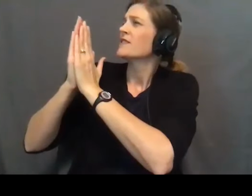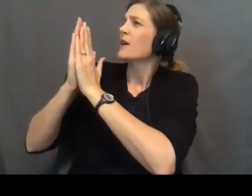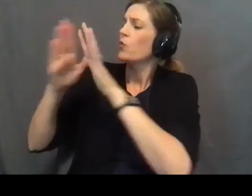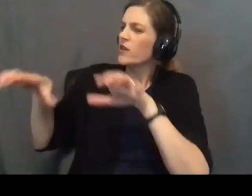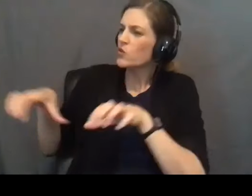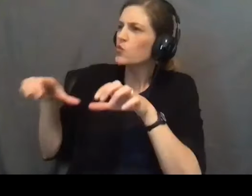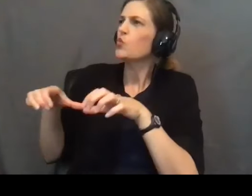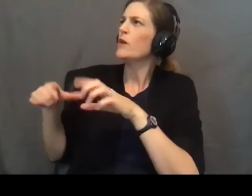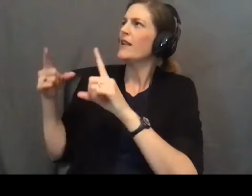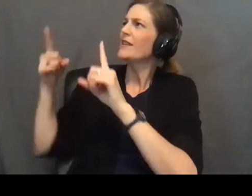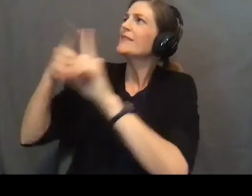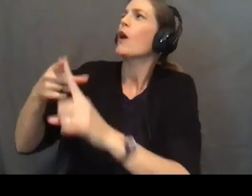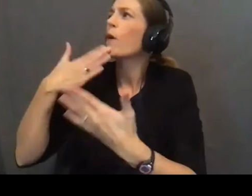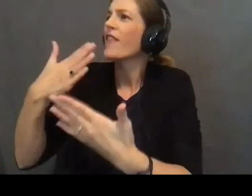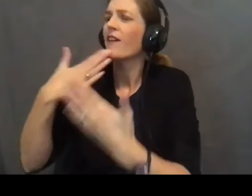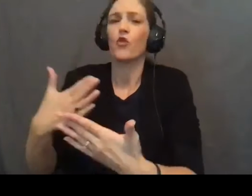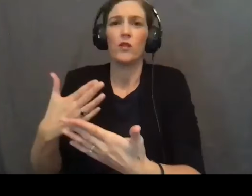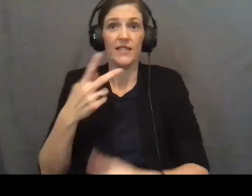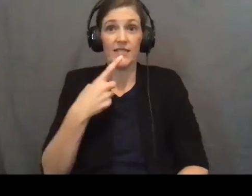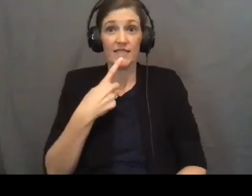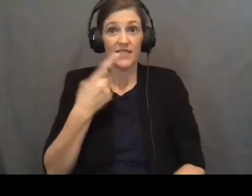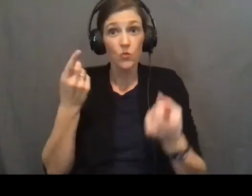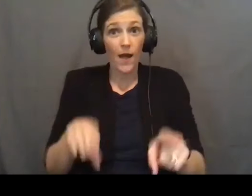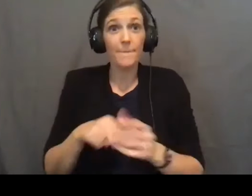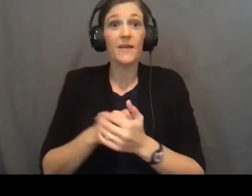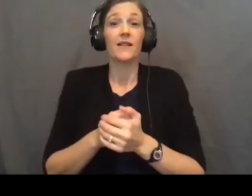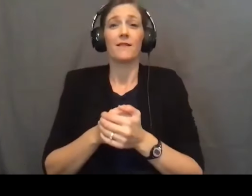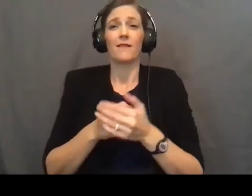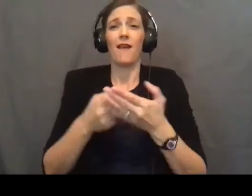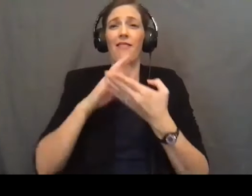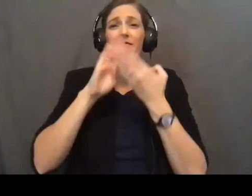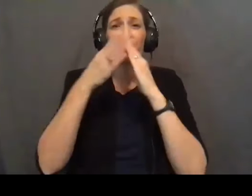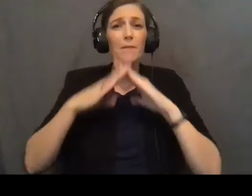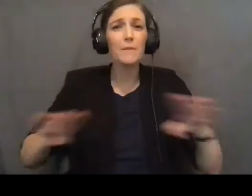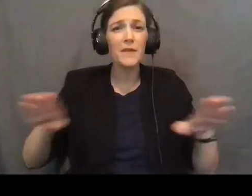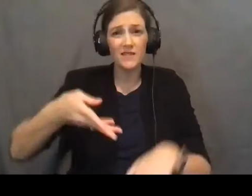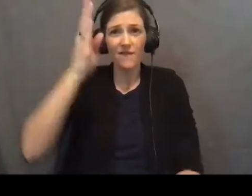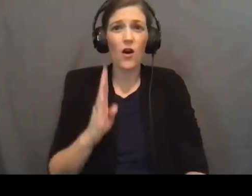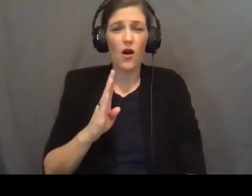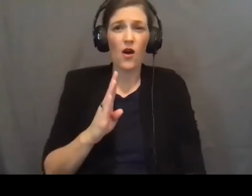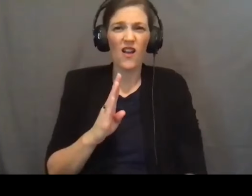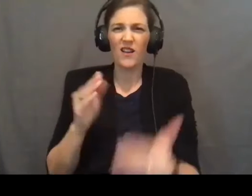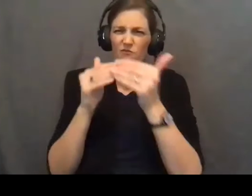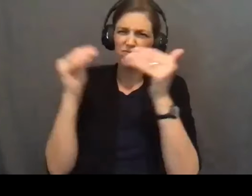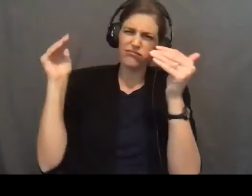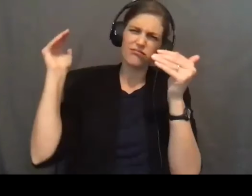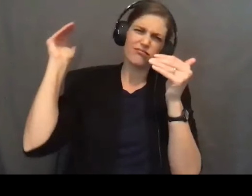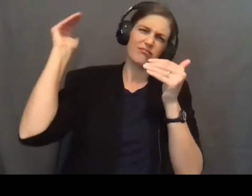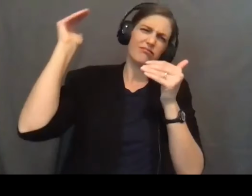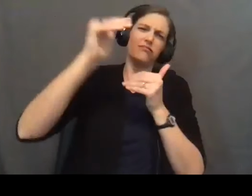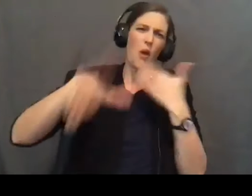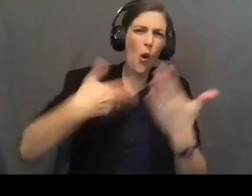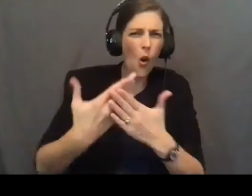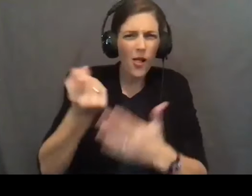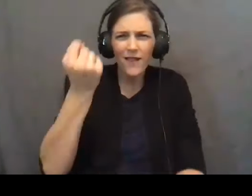a way until we're thankful, he says, this is what's going to happen. He says, and the peace of God, which surpasses all